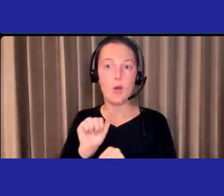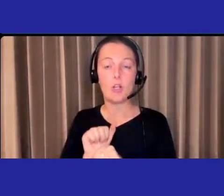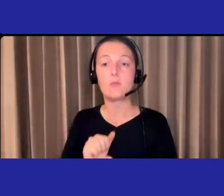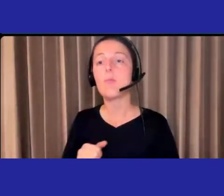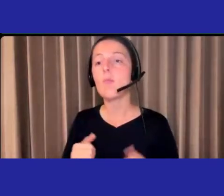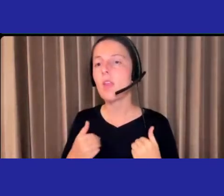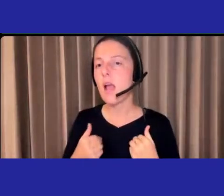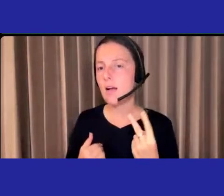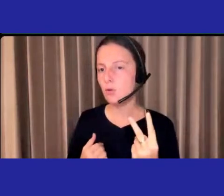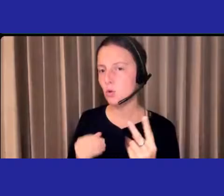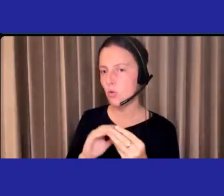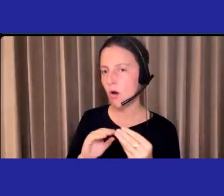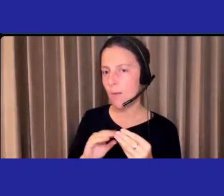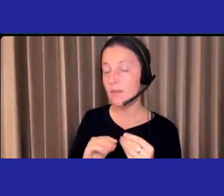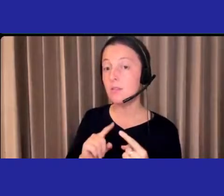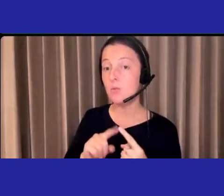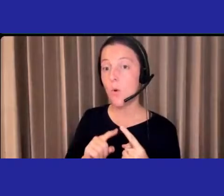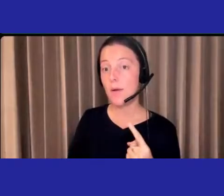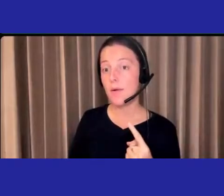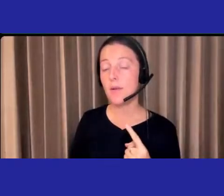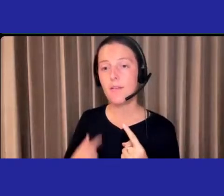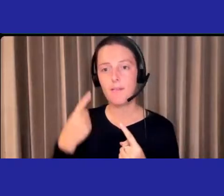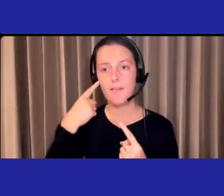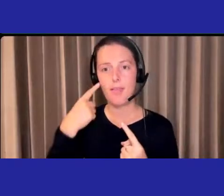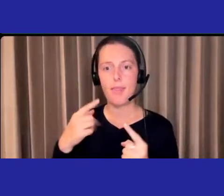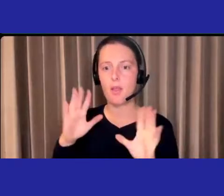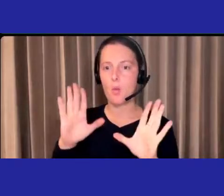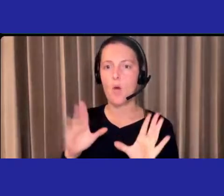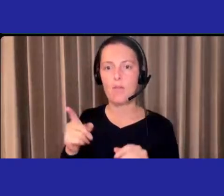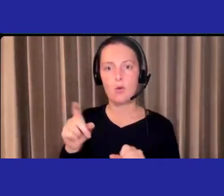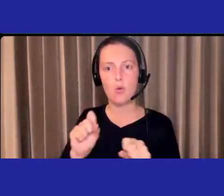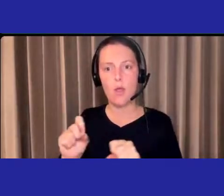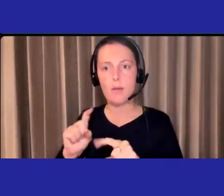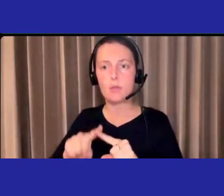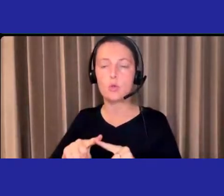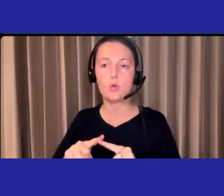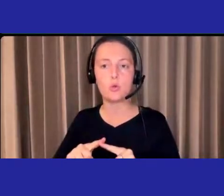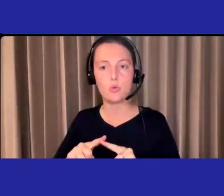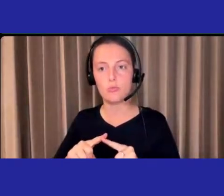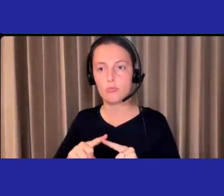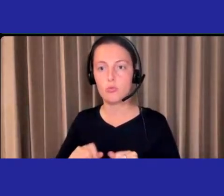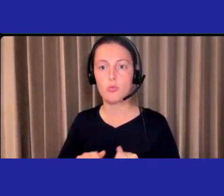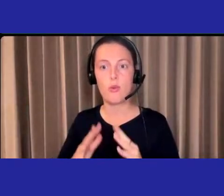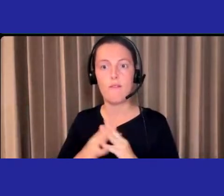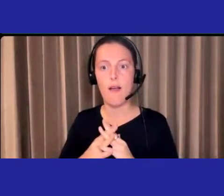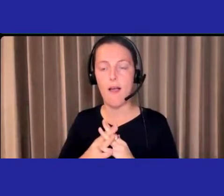is I think it's wonderful that you were able to revive the LGBTQ